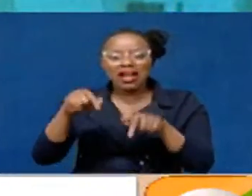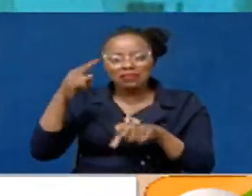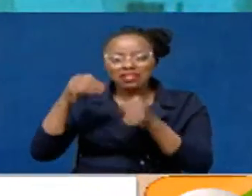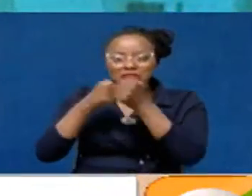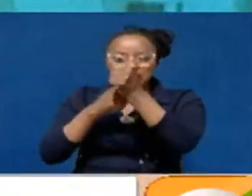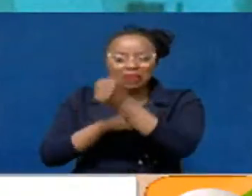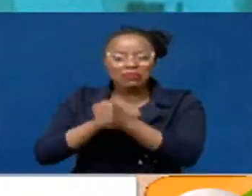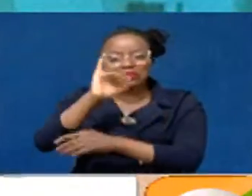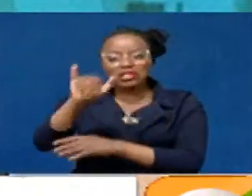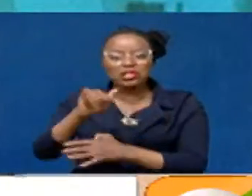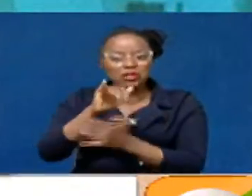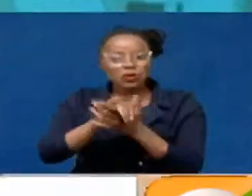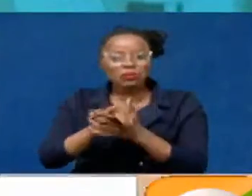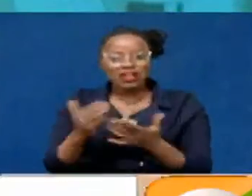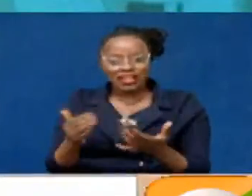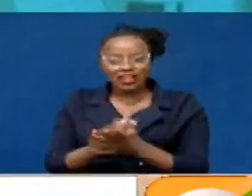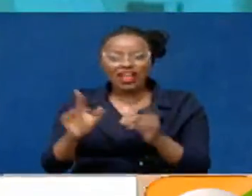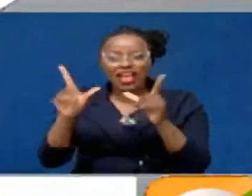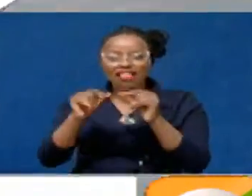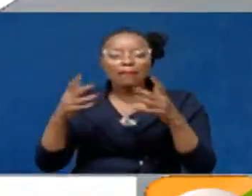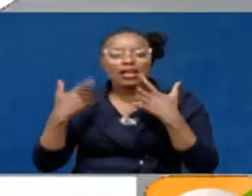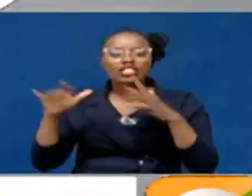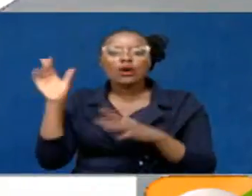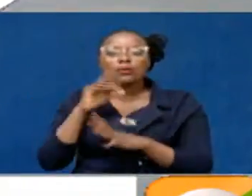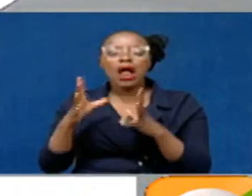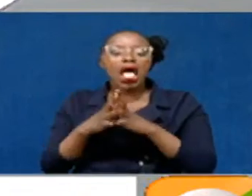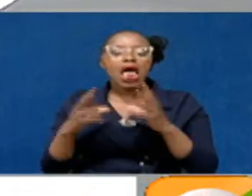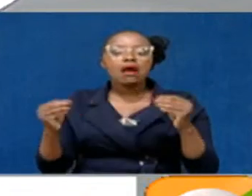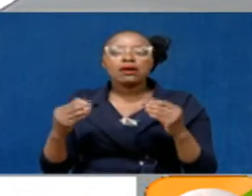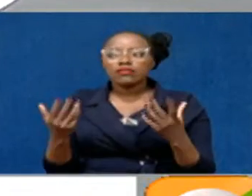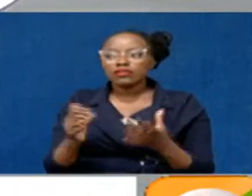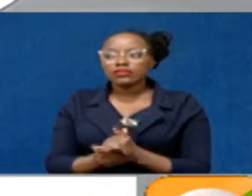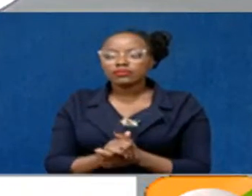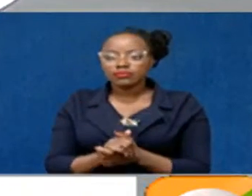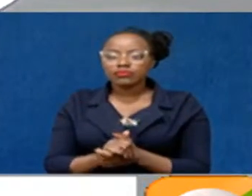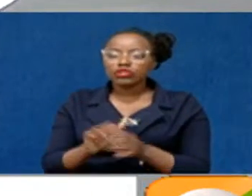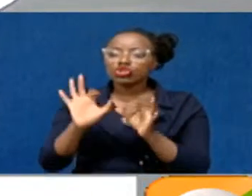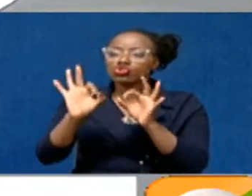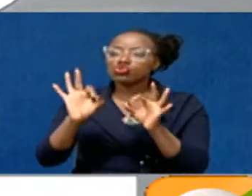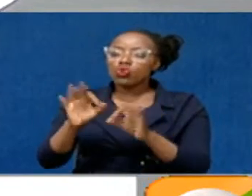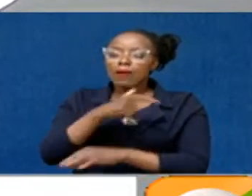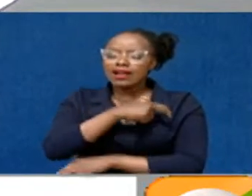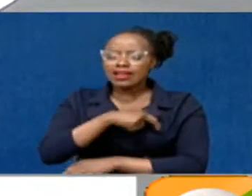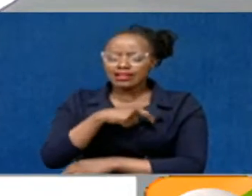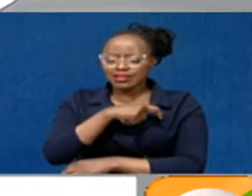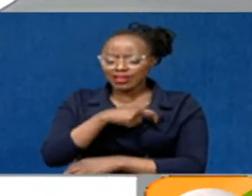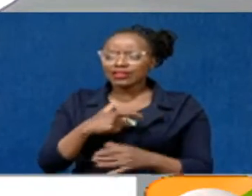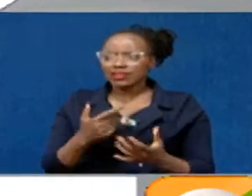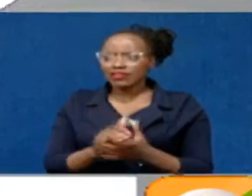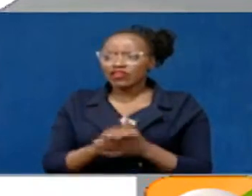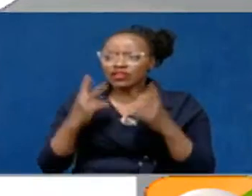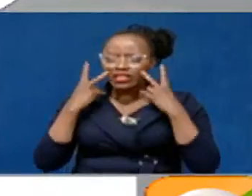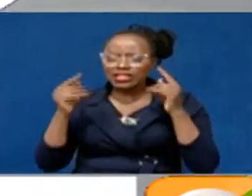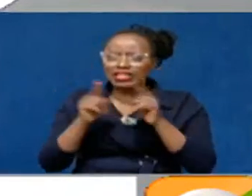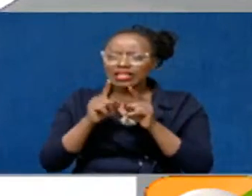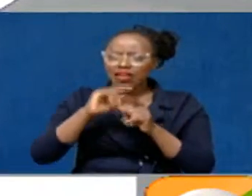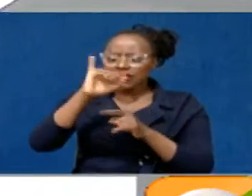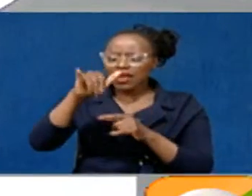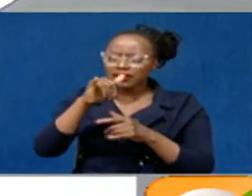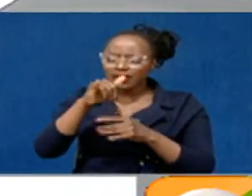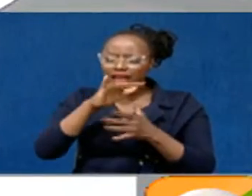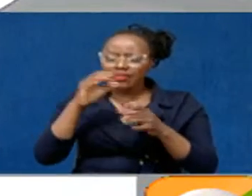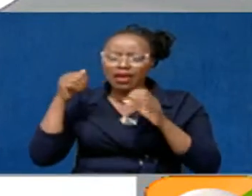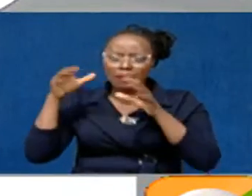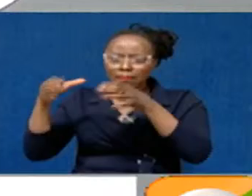party. And the message gets lost. So they can do it. Yeah, super delegates. Even if you take a look at even their party structure, there's